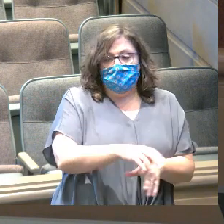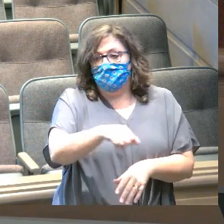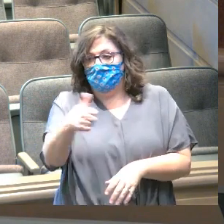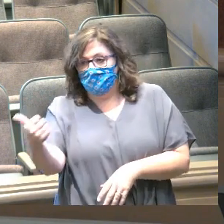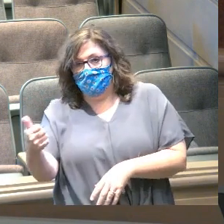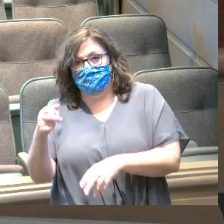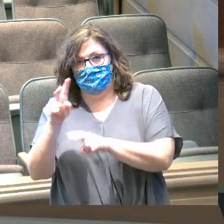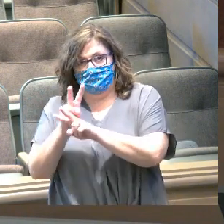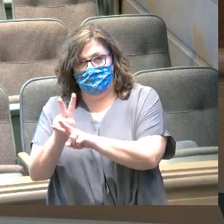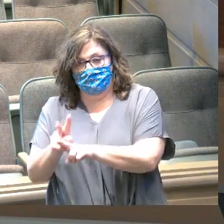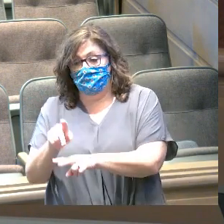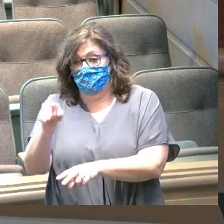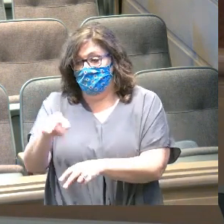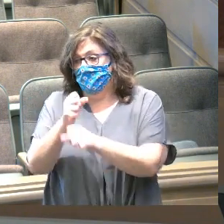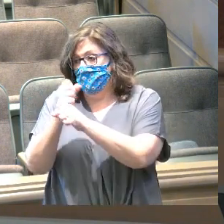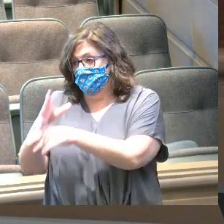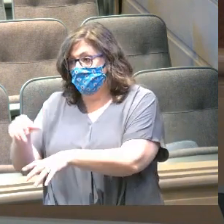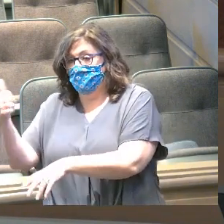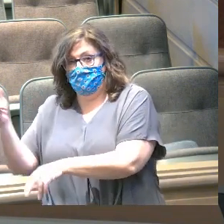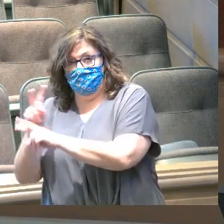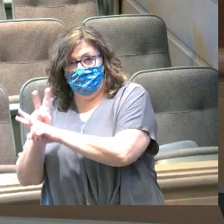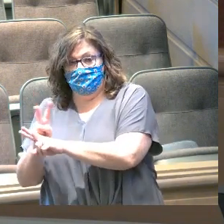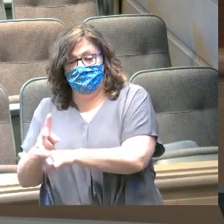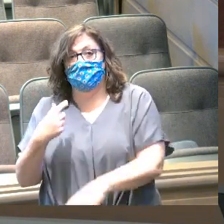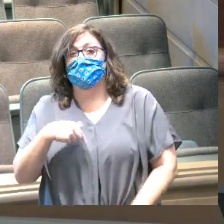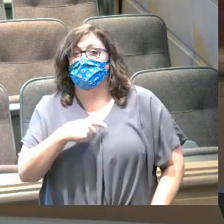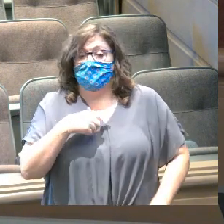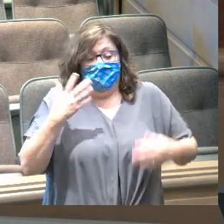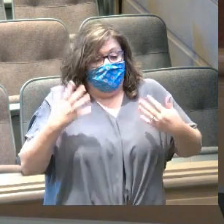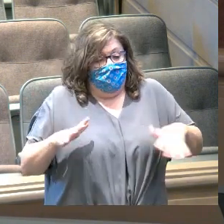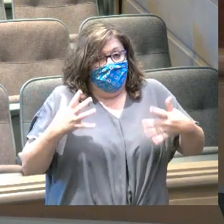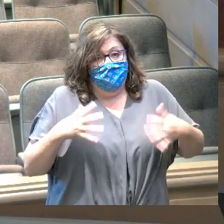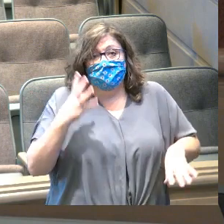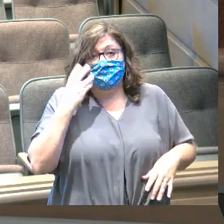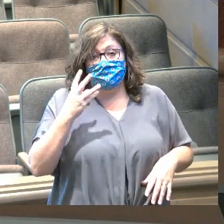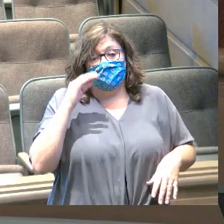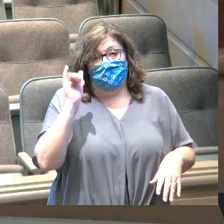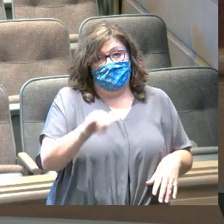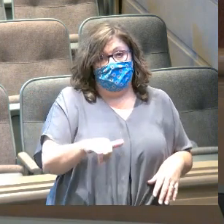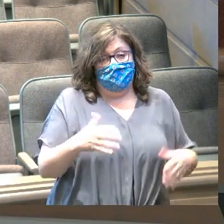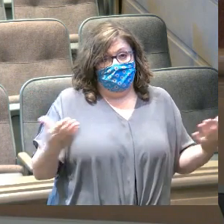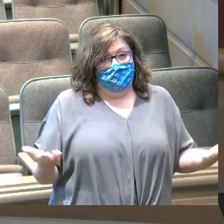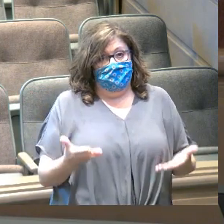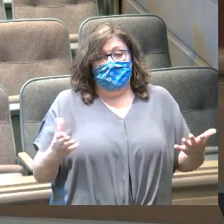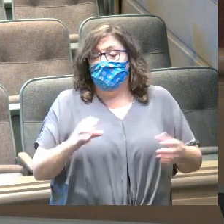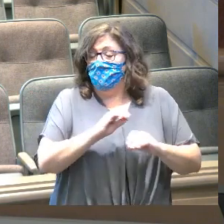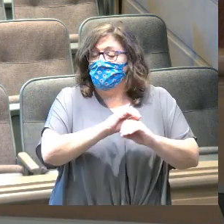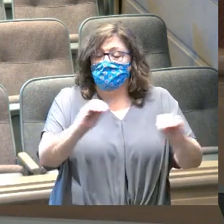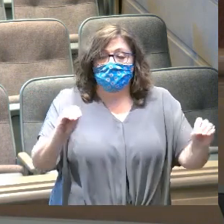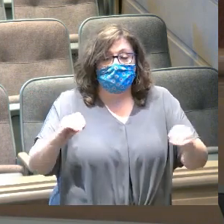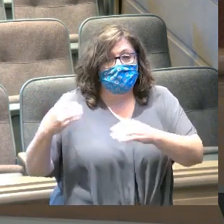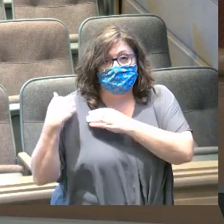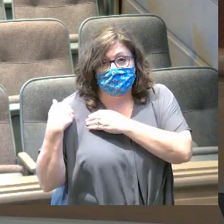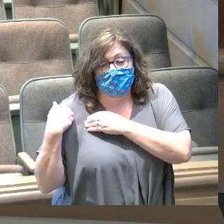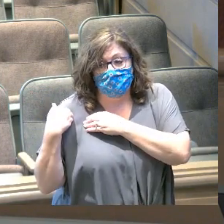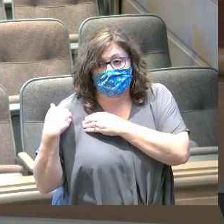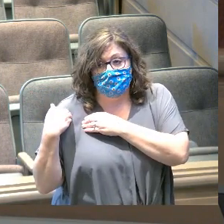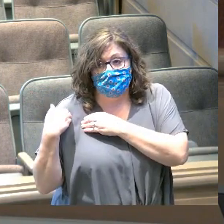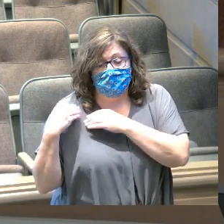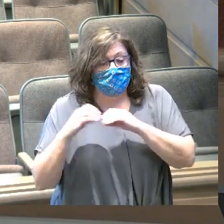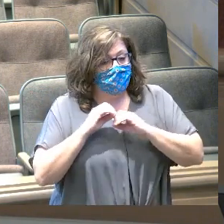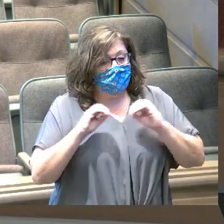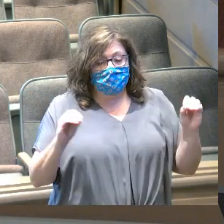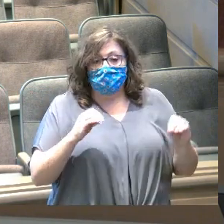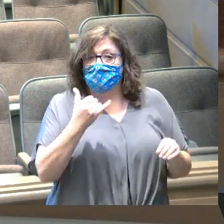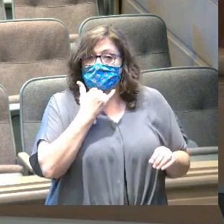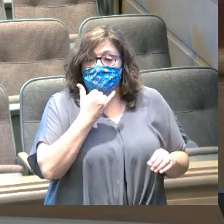another funeral, and another funeral. And we have seen that happen through no fault of anyone's, because no one has done